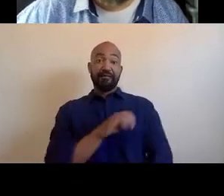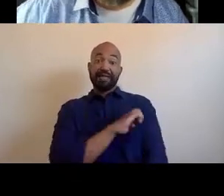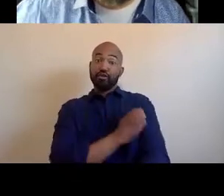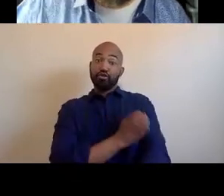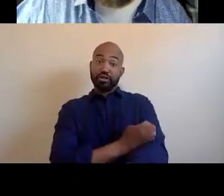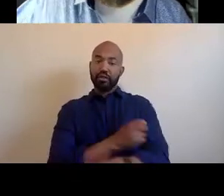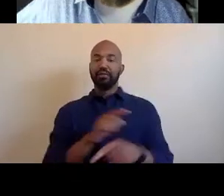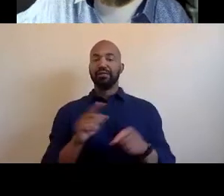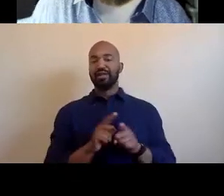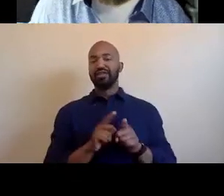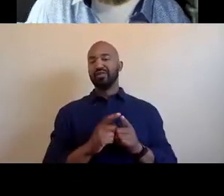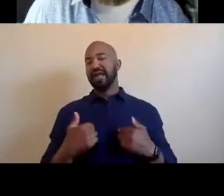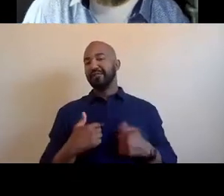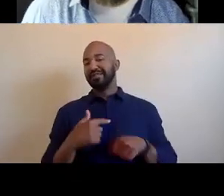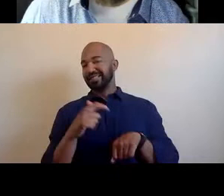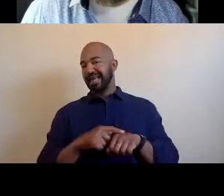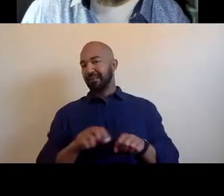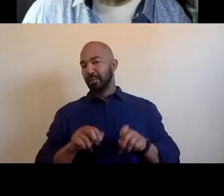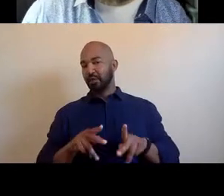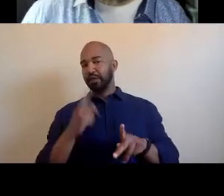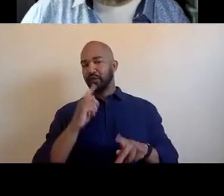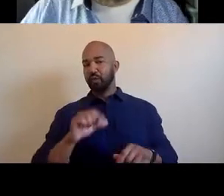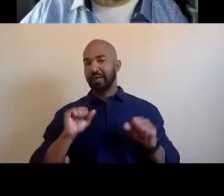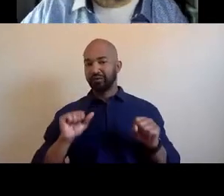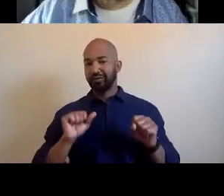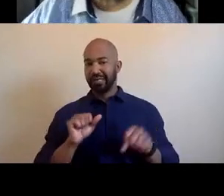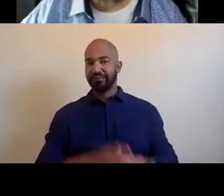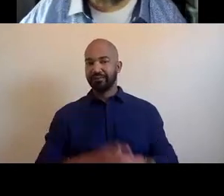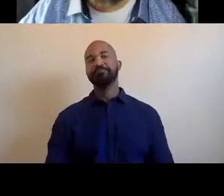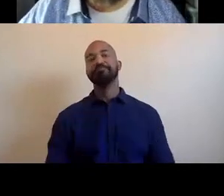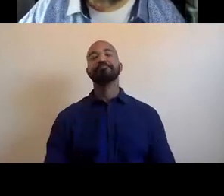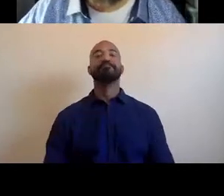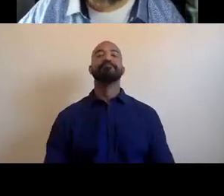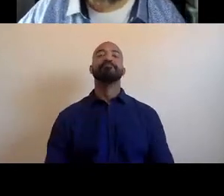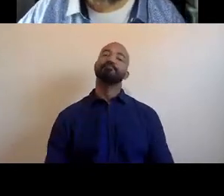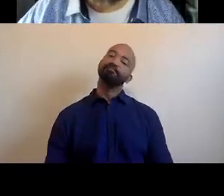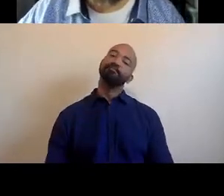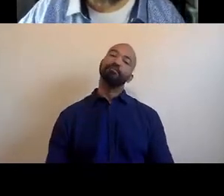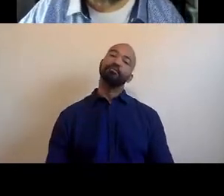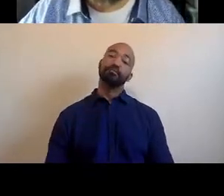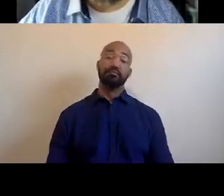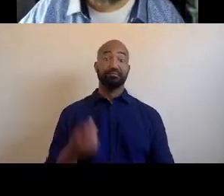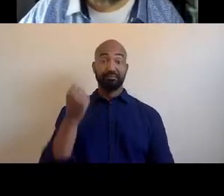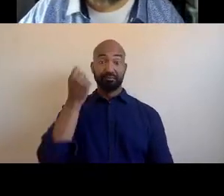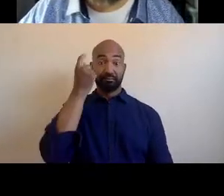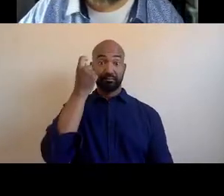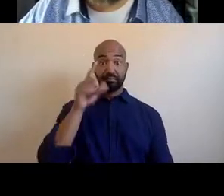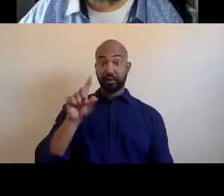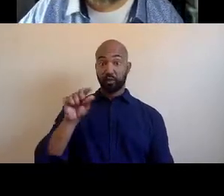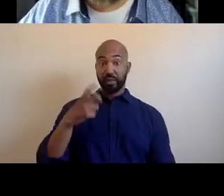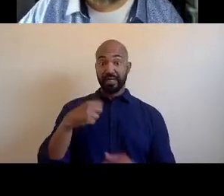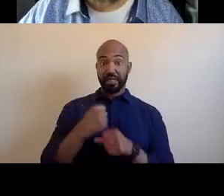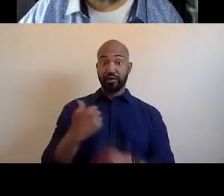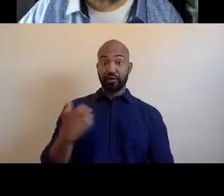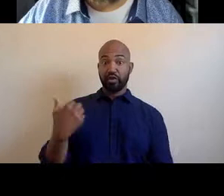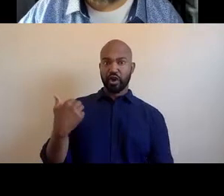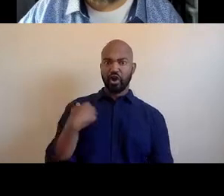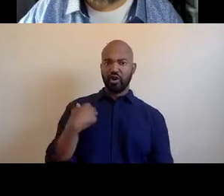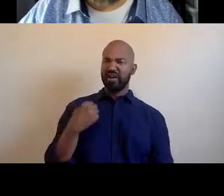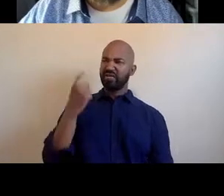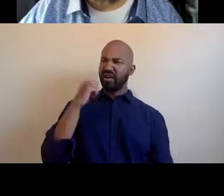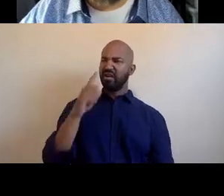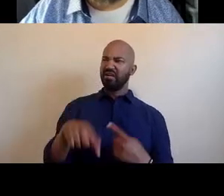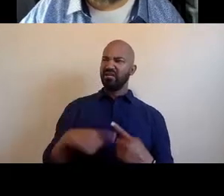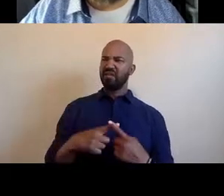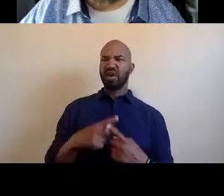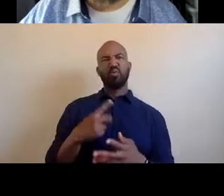the opportunity to exercise. I know 20 years ago when I started looking at what kind of exercise I do,